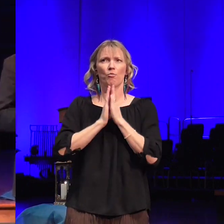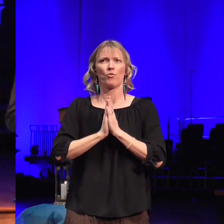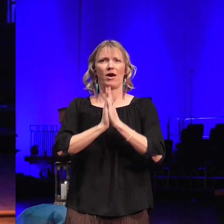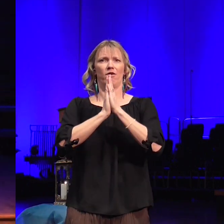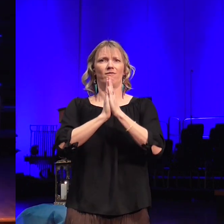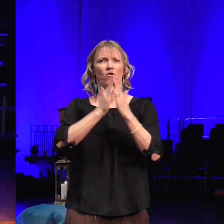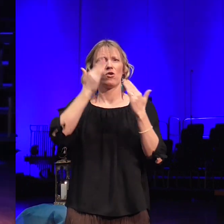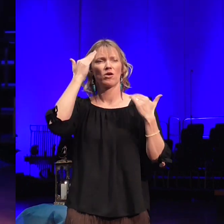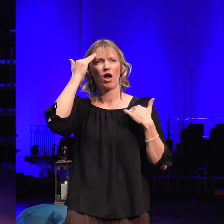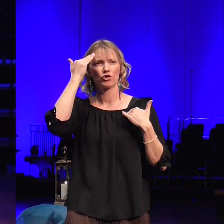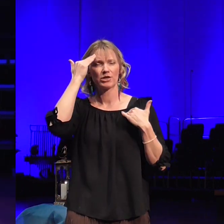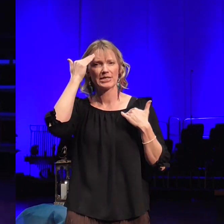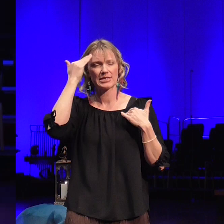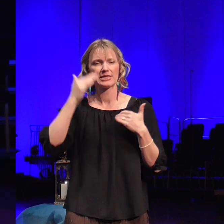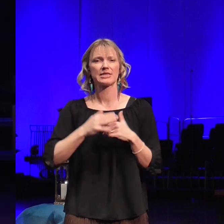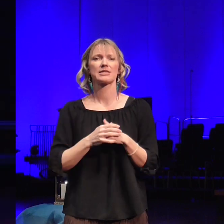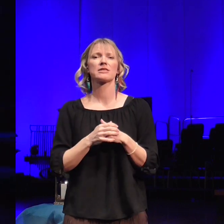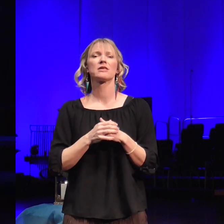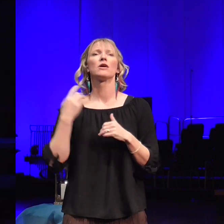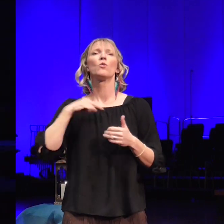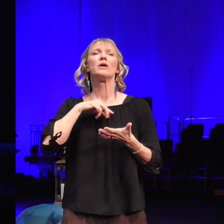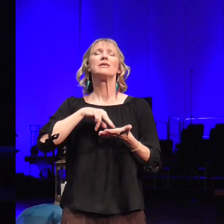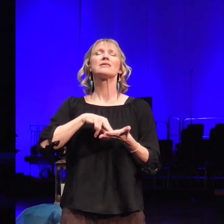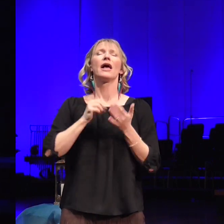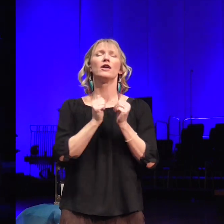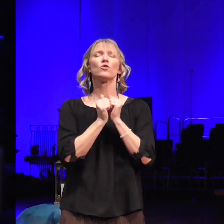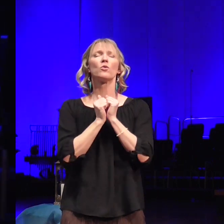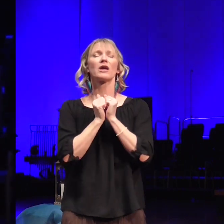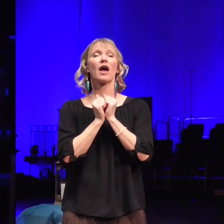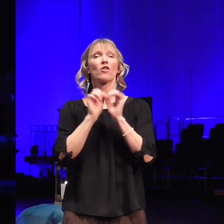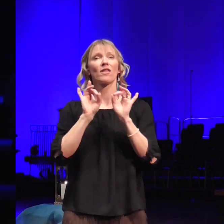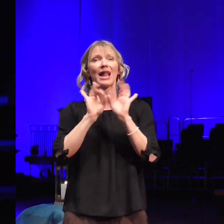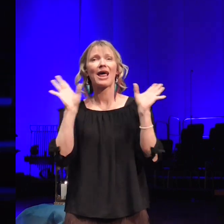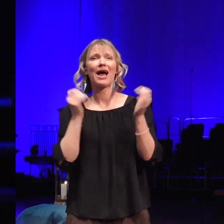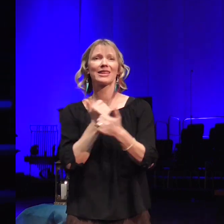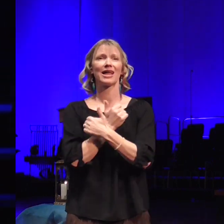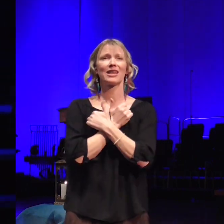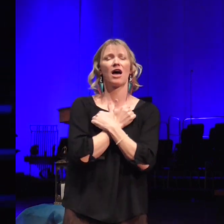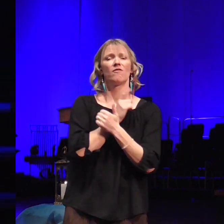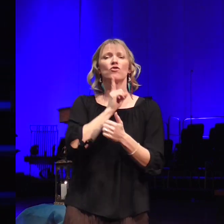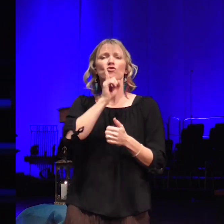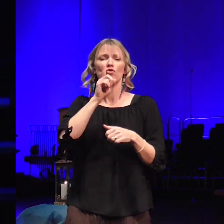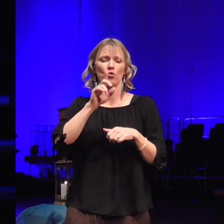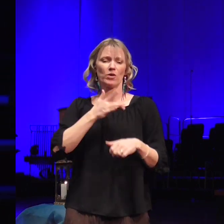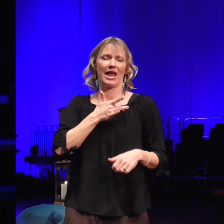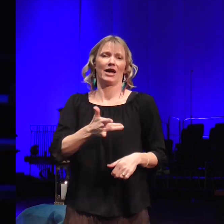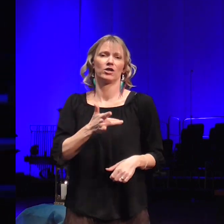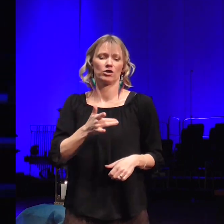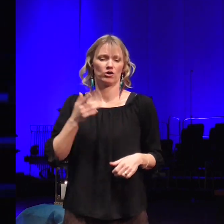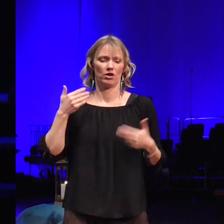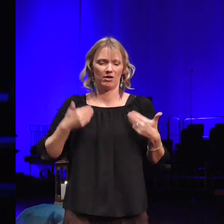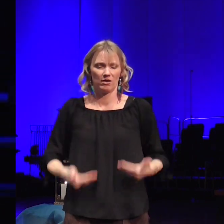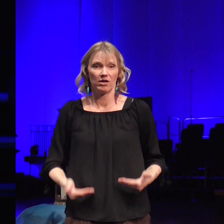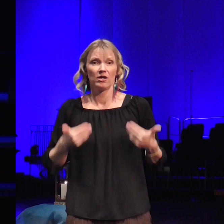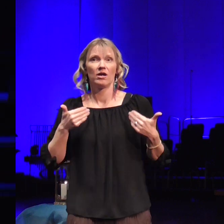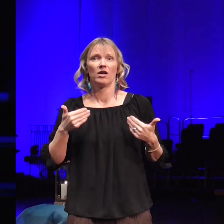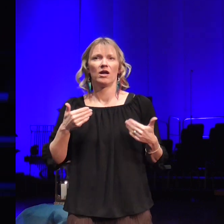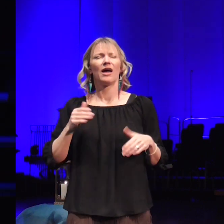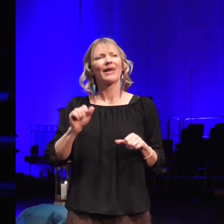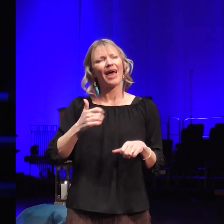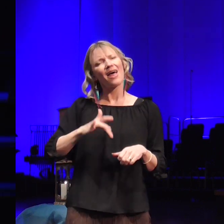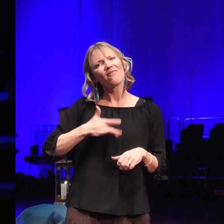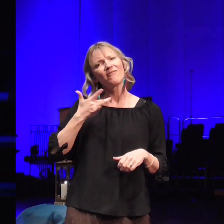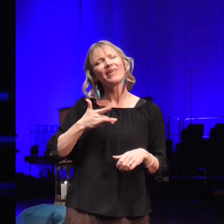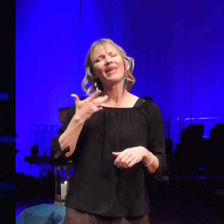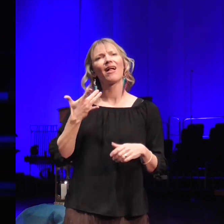consciousness. As we stand together in the light and the love that is the true nature of our being, we can feel that